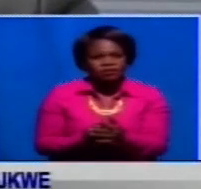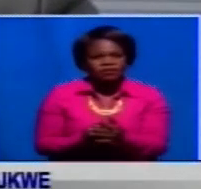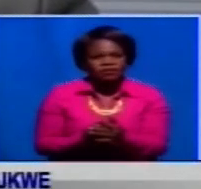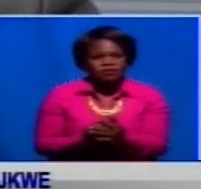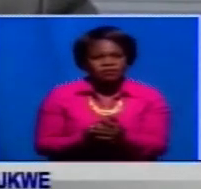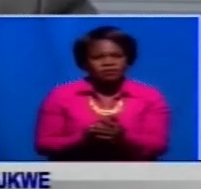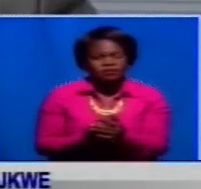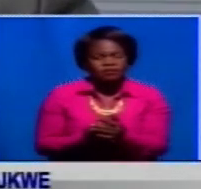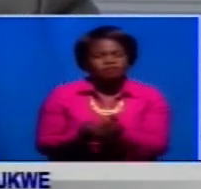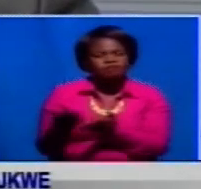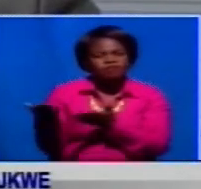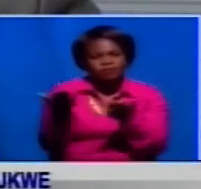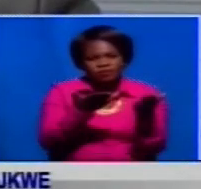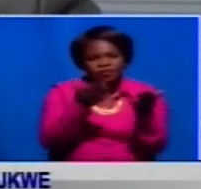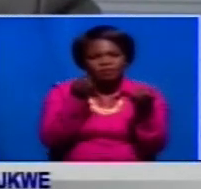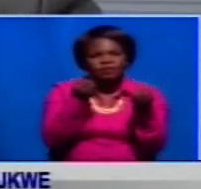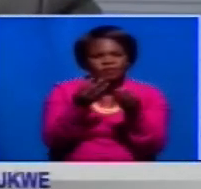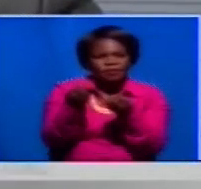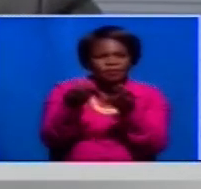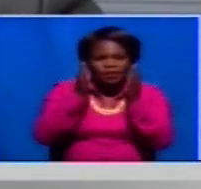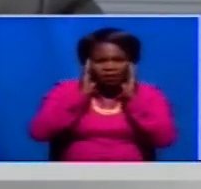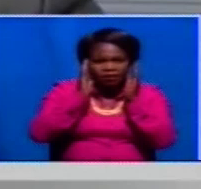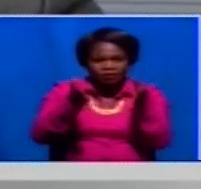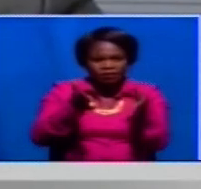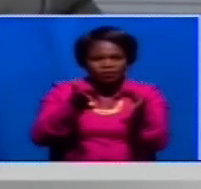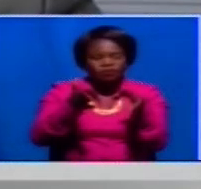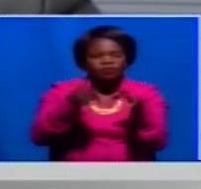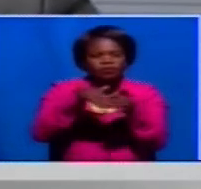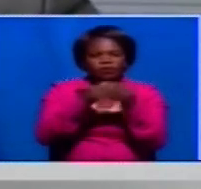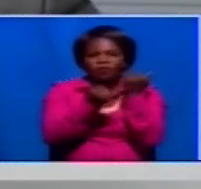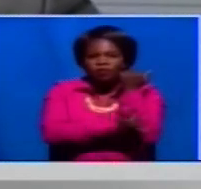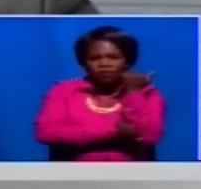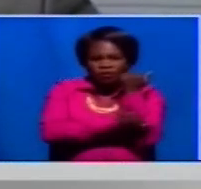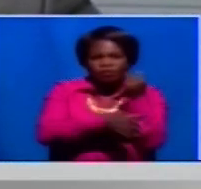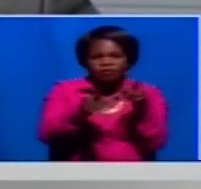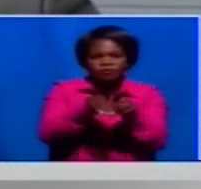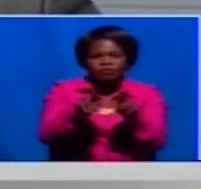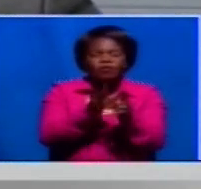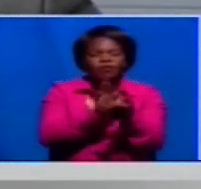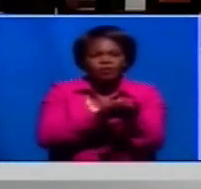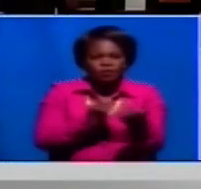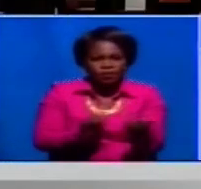drawing a lot of attention on the continent, and I believe beyond.